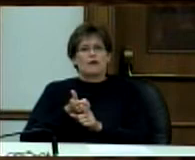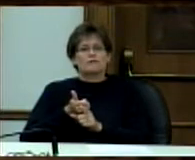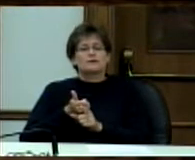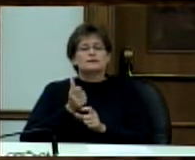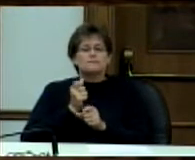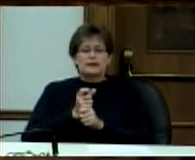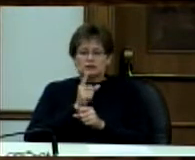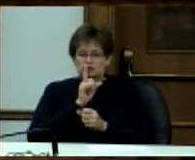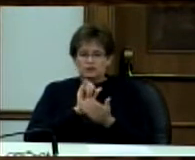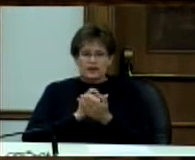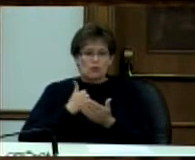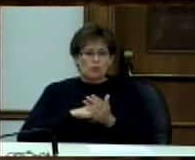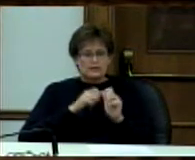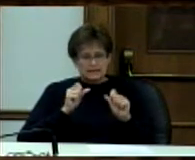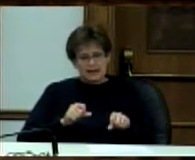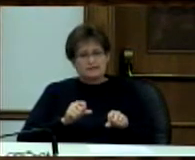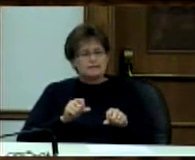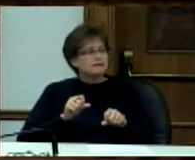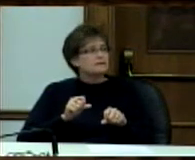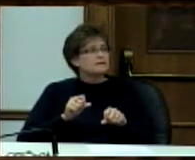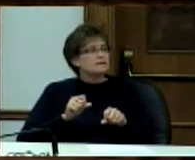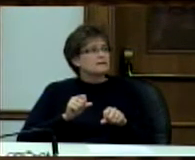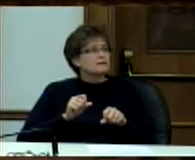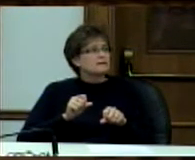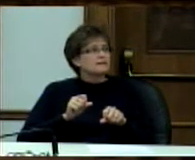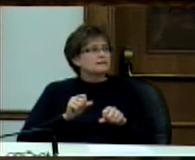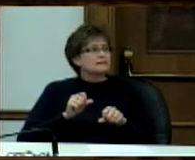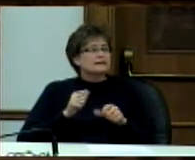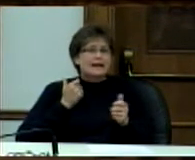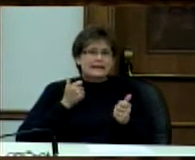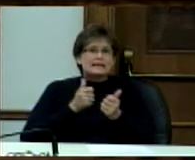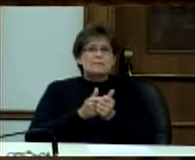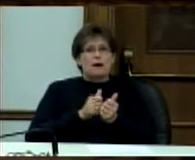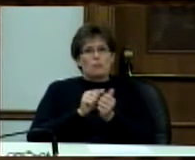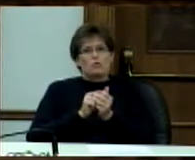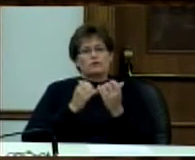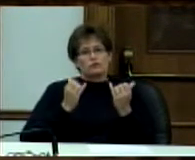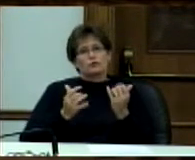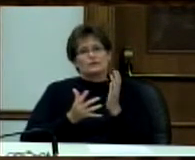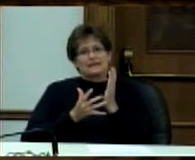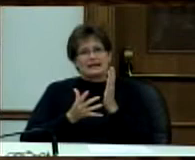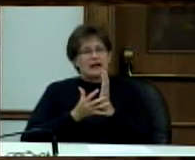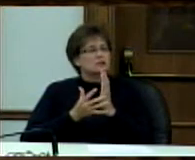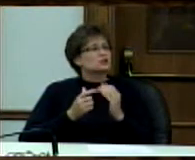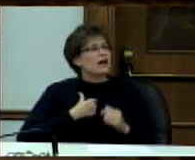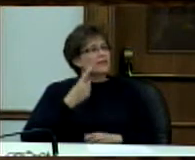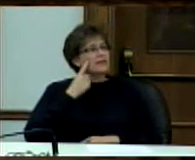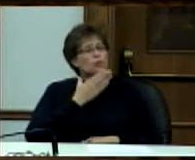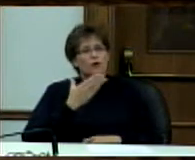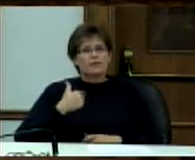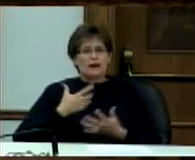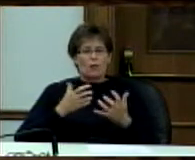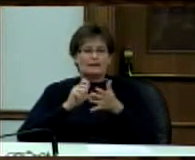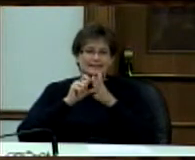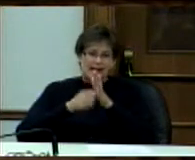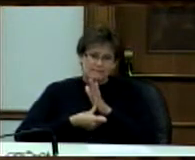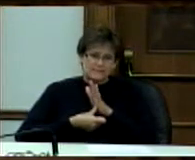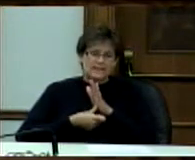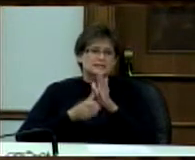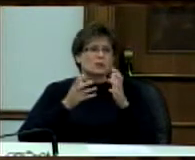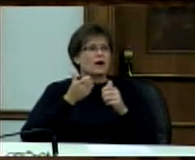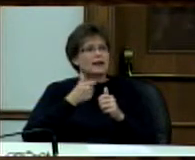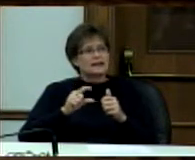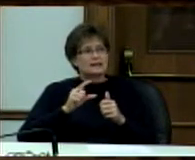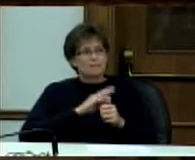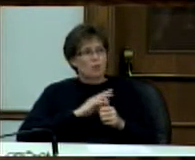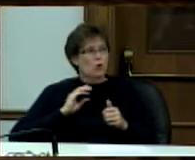itself to make sure that we can keep up with the latest technology. I think one thing I would emphasize, and I'd